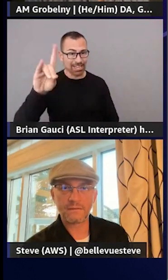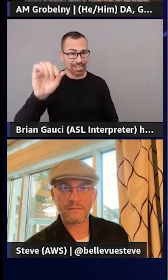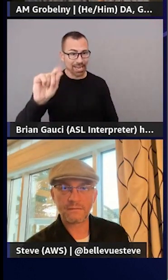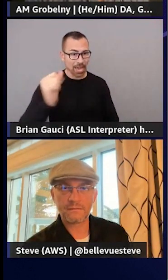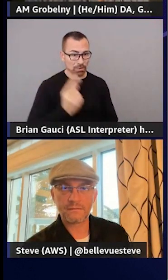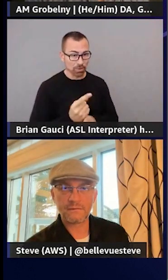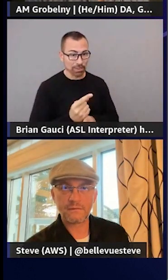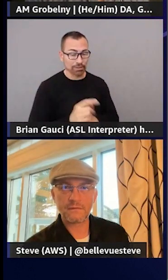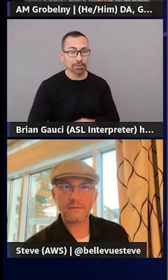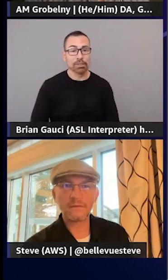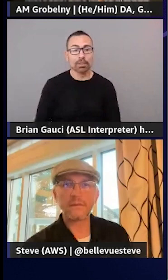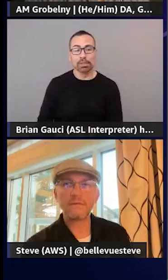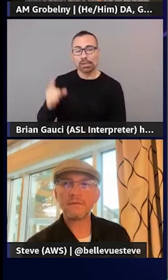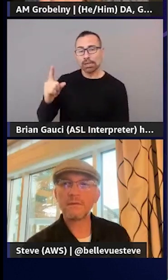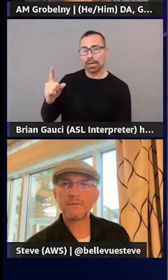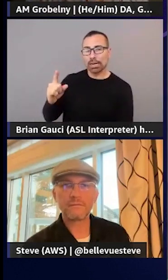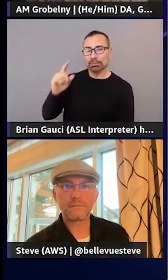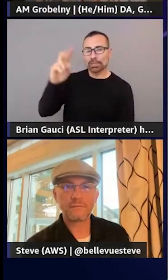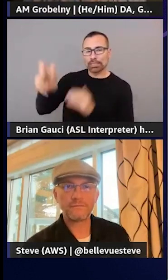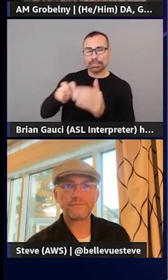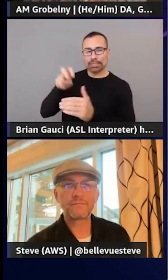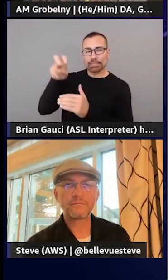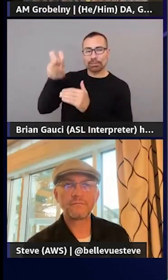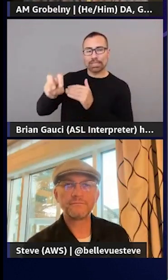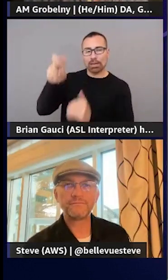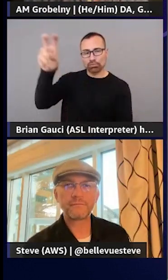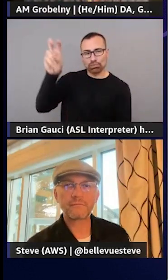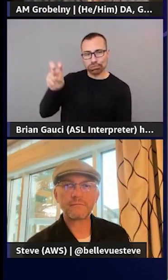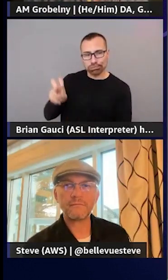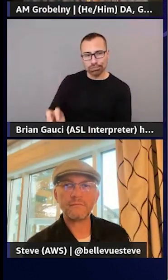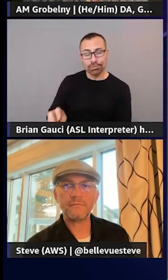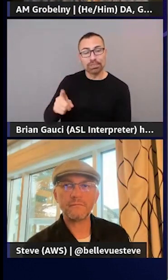going to skip us down. If you're unfamiliar with